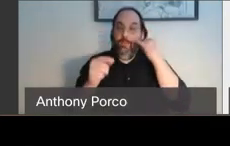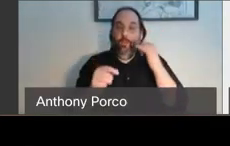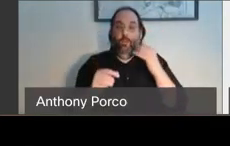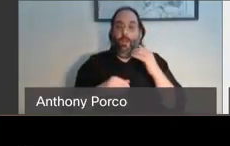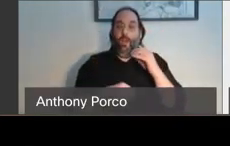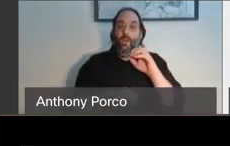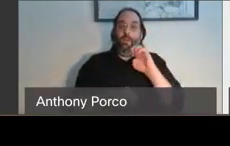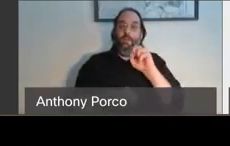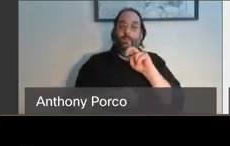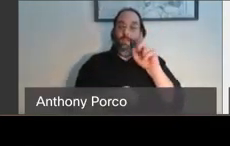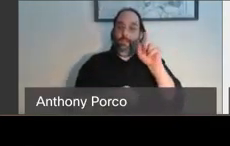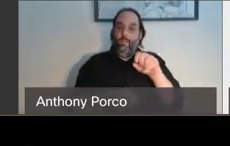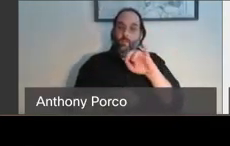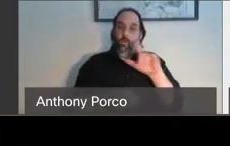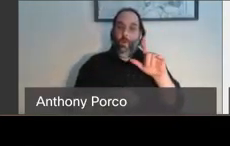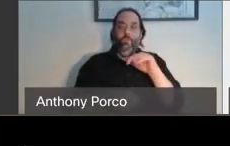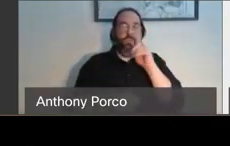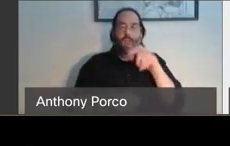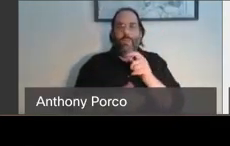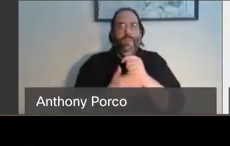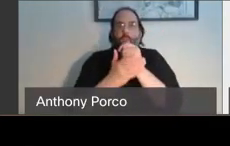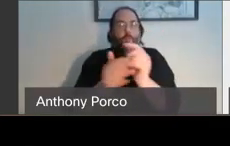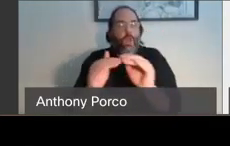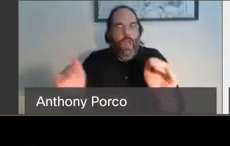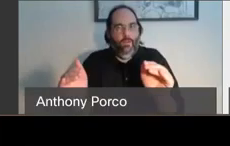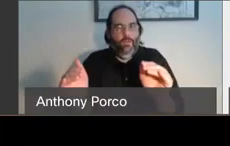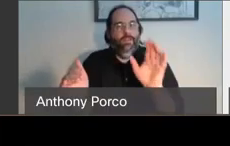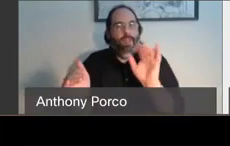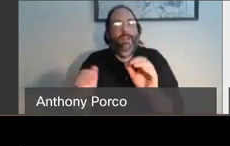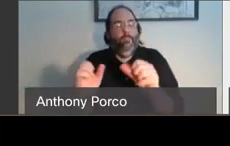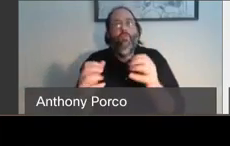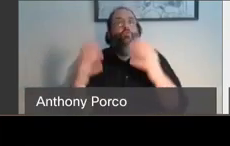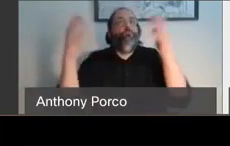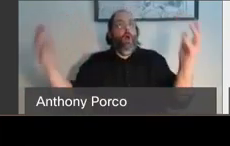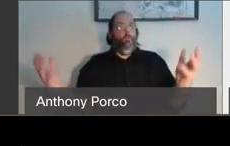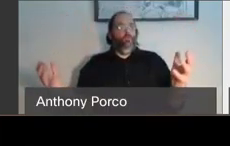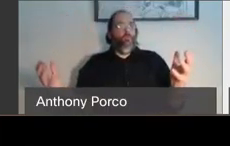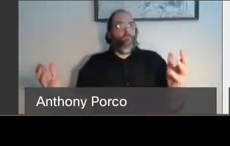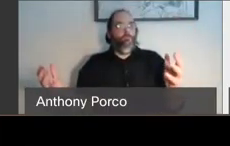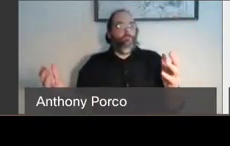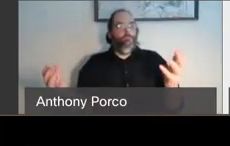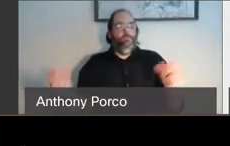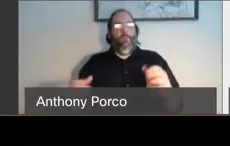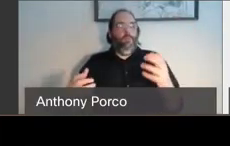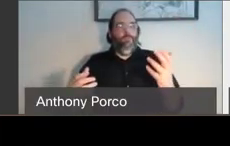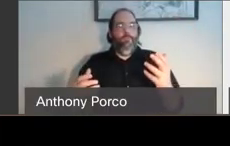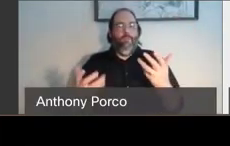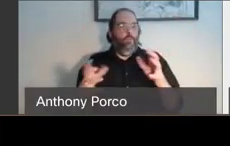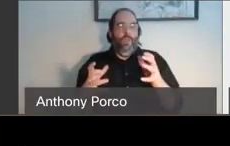body, make sure they're not therapeutic grade, because that can be too overpowering and too strong, and you can have a negative